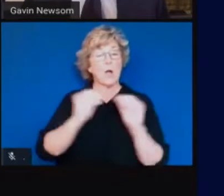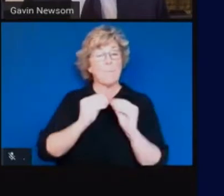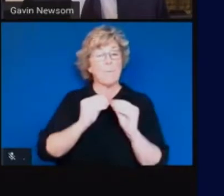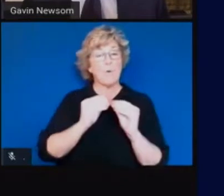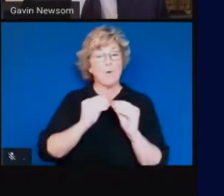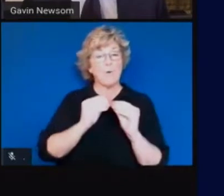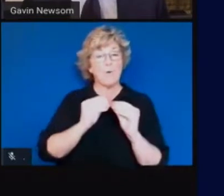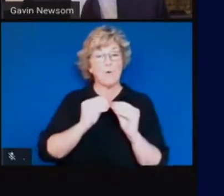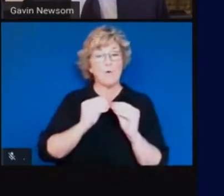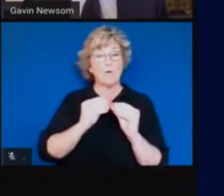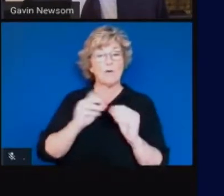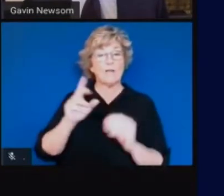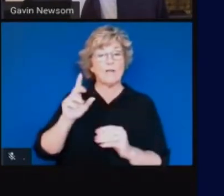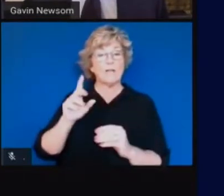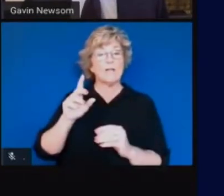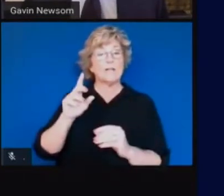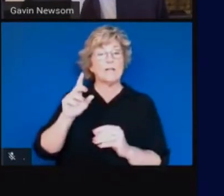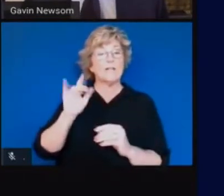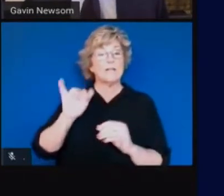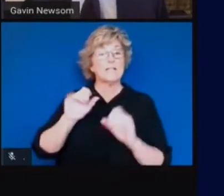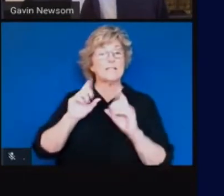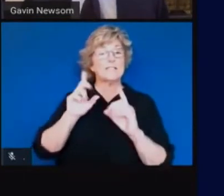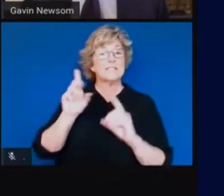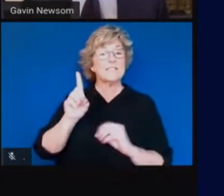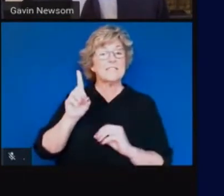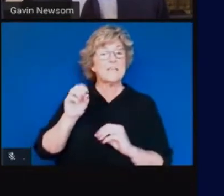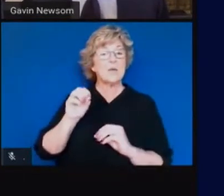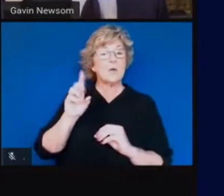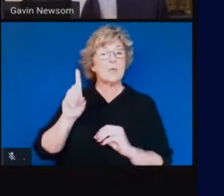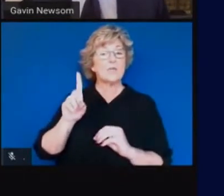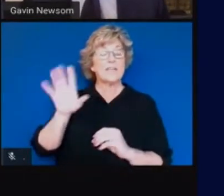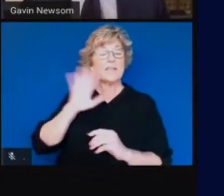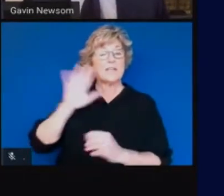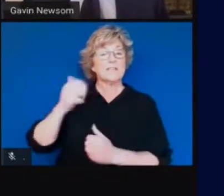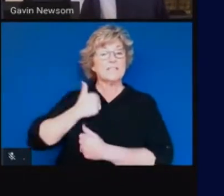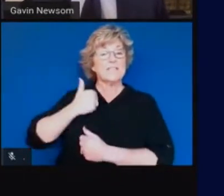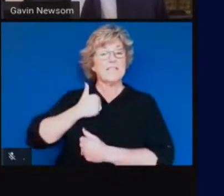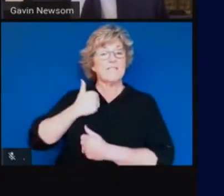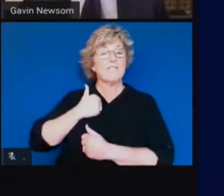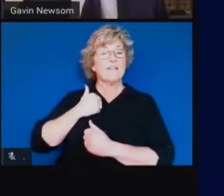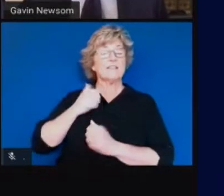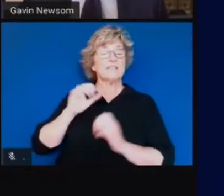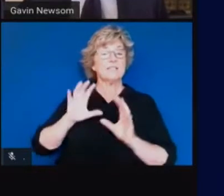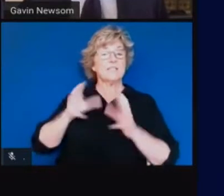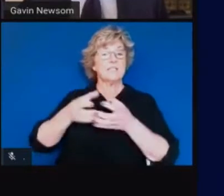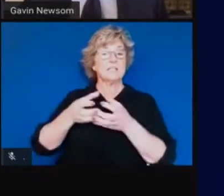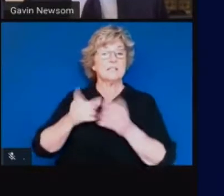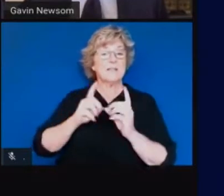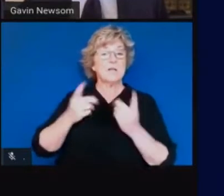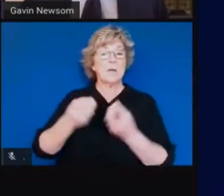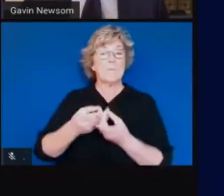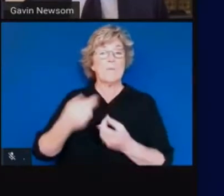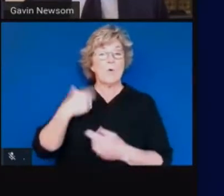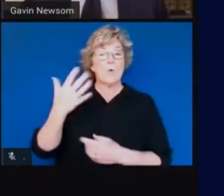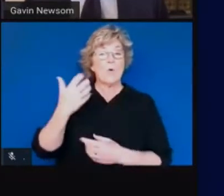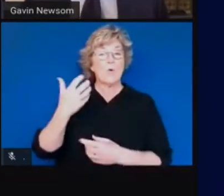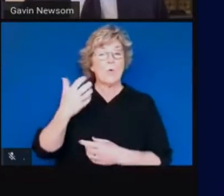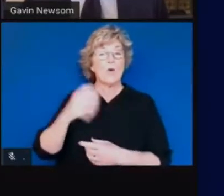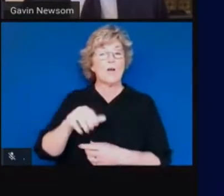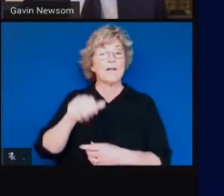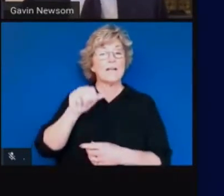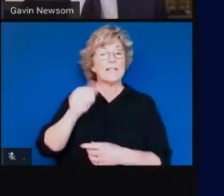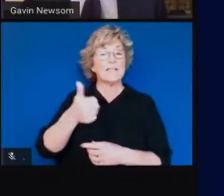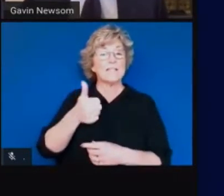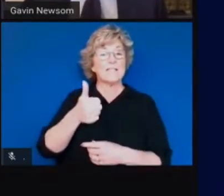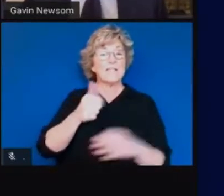about these Department of Defense teams. We have specific asks out for 10 teams of 20. We